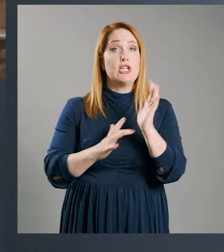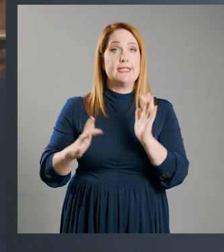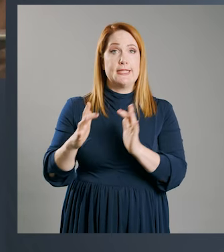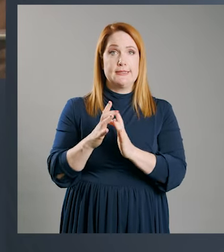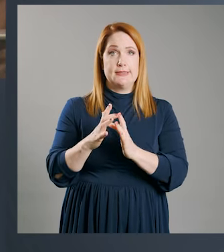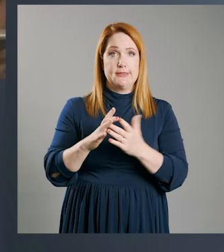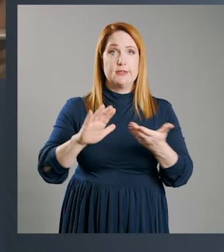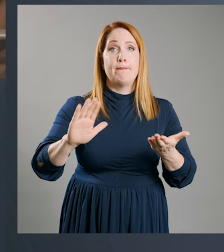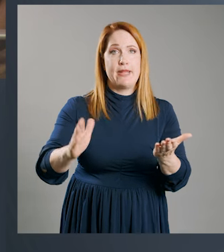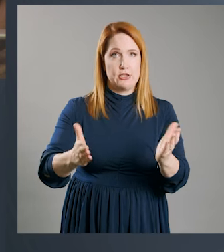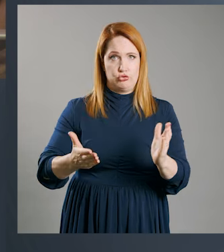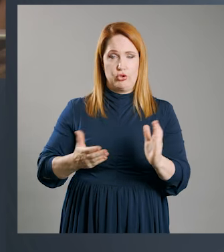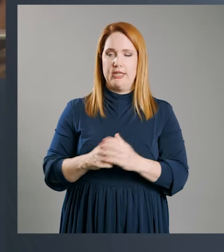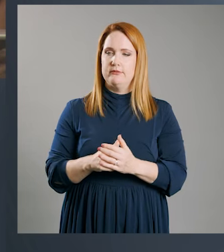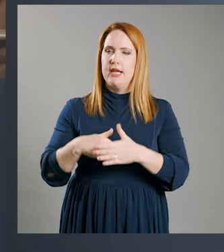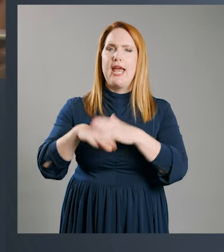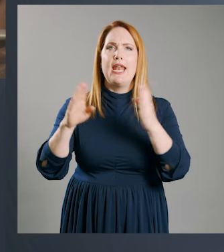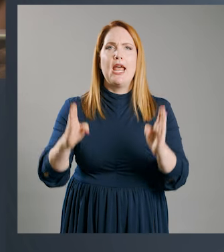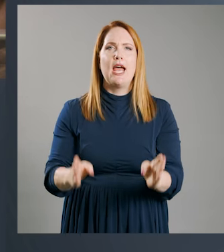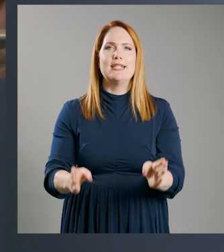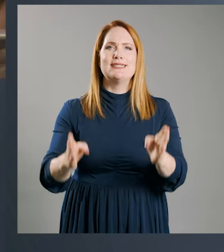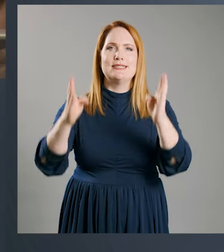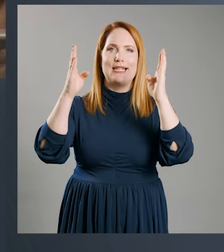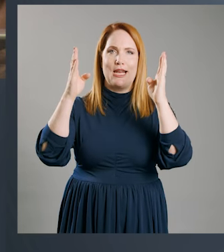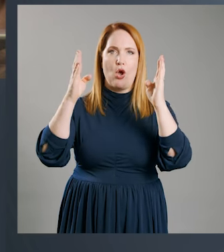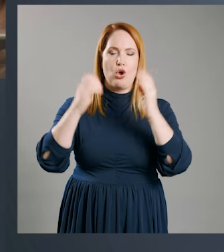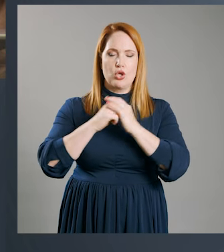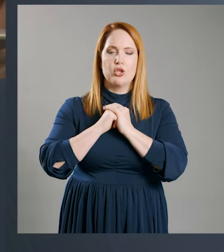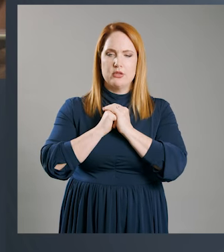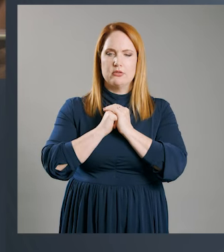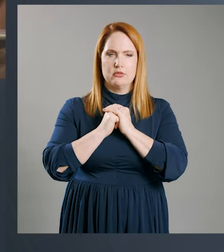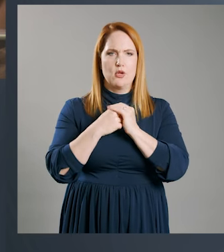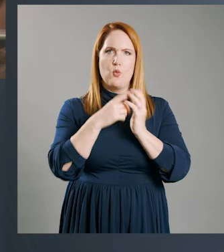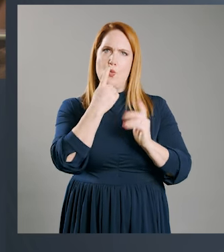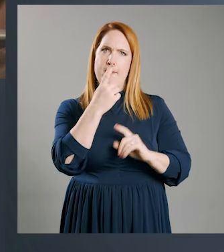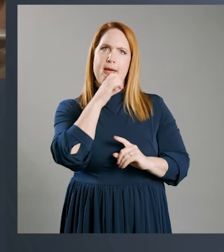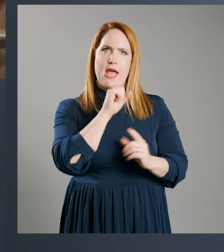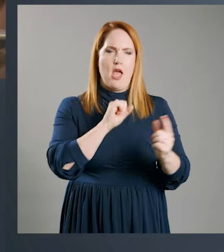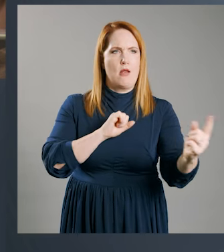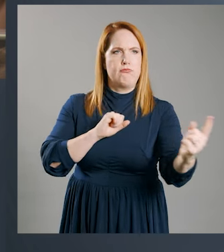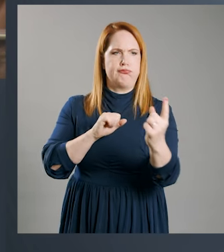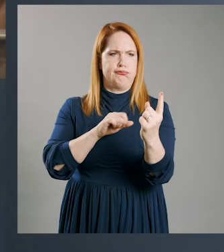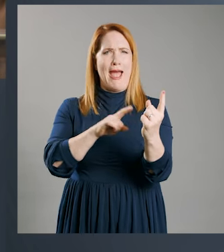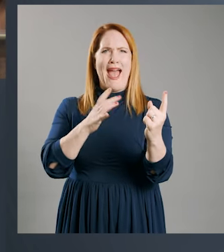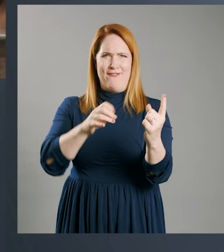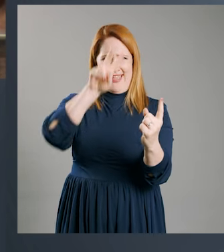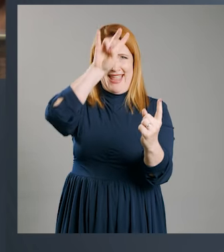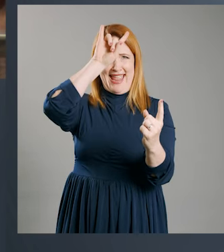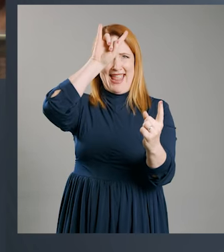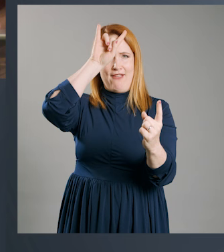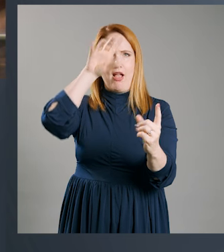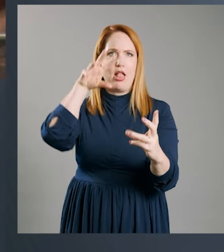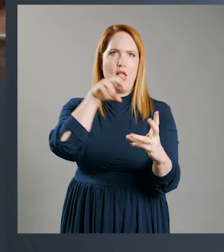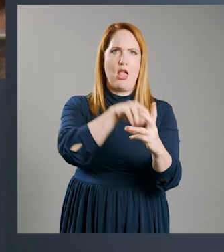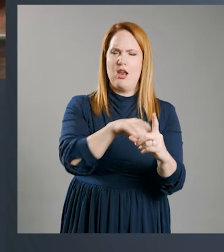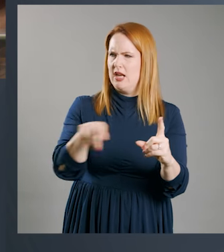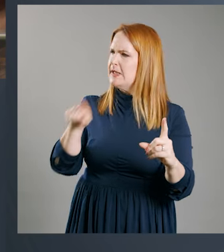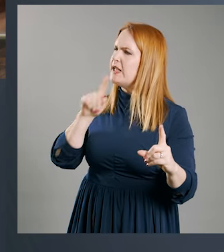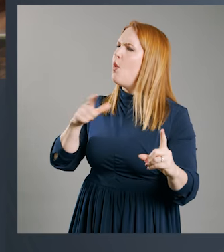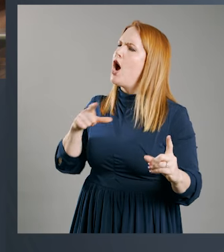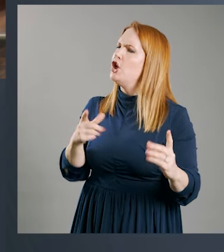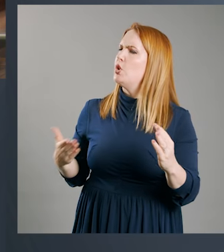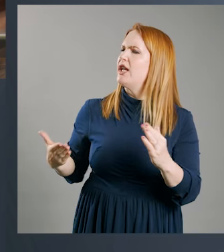ministry, he was at a synagogue in Capernaum. And suddenly a man in the synagogue who was possessed by an evil spirit cried out,